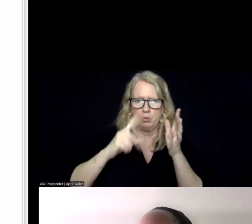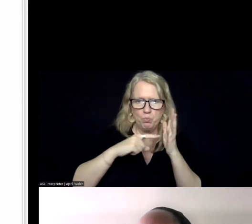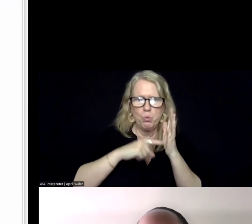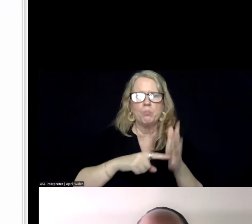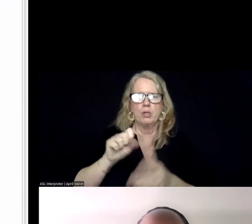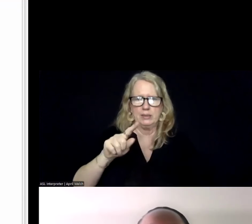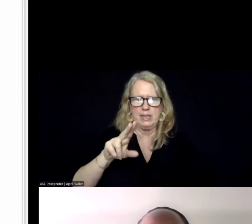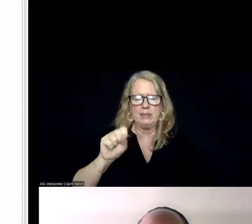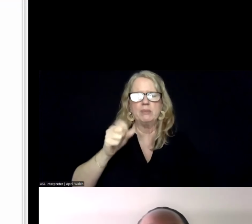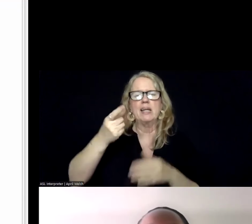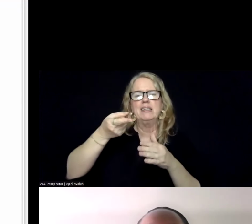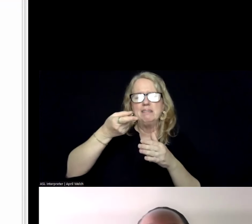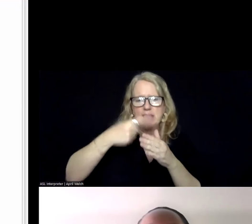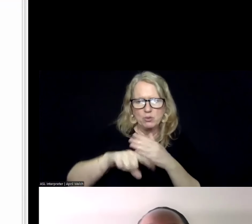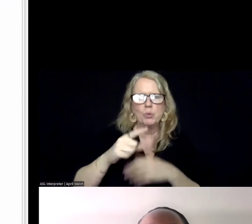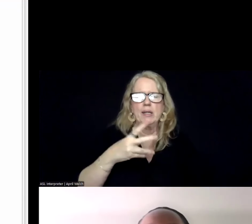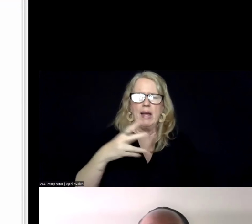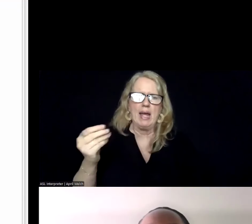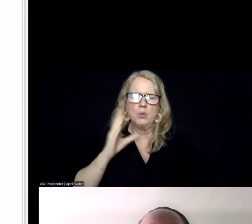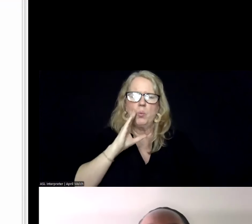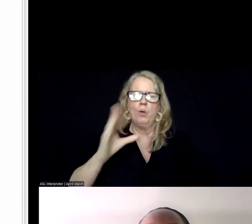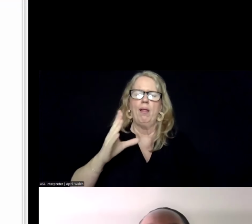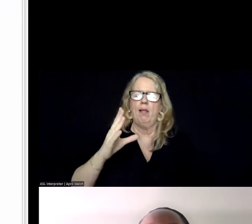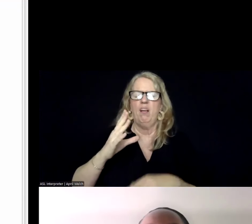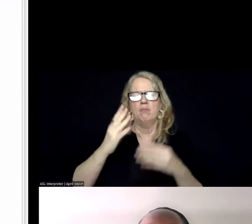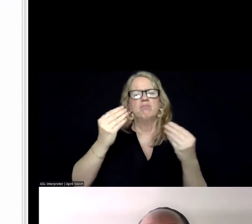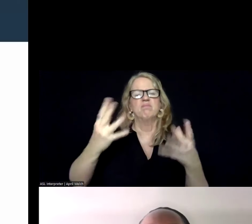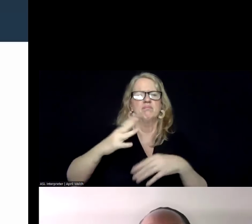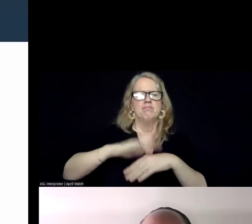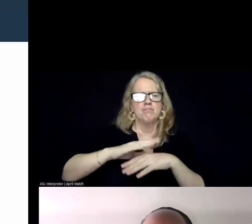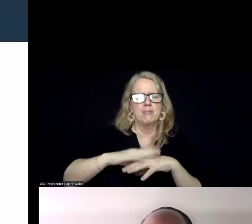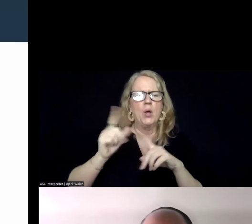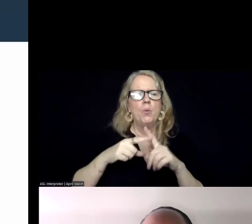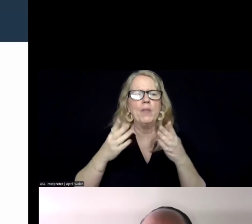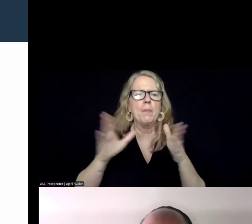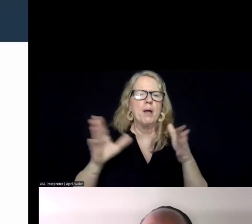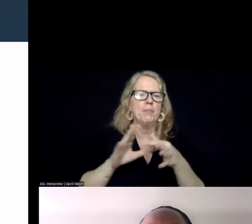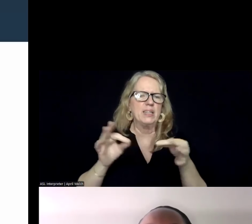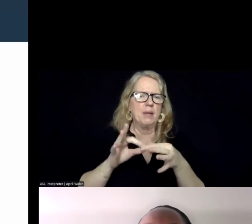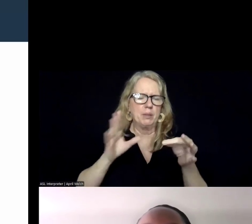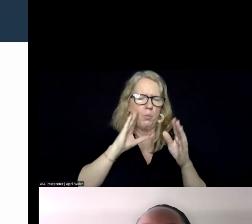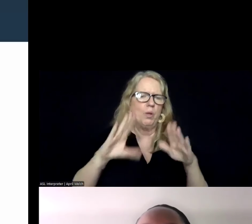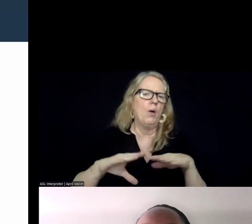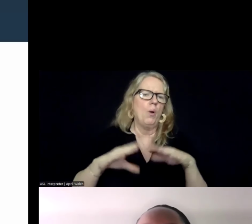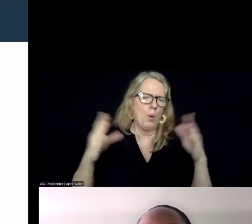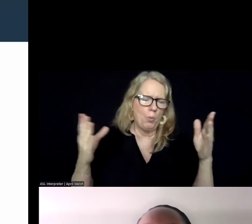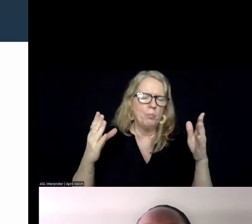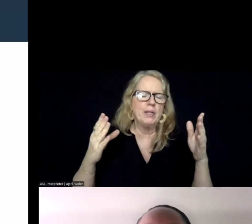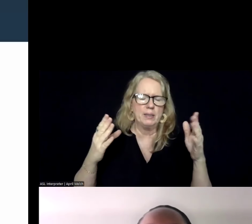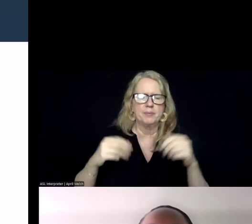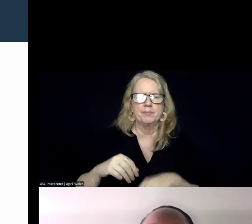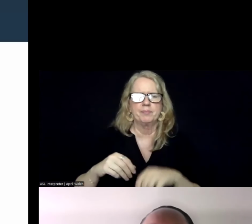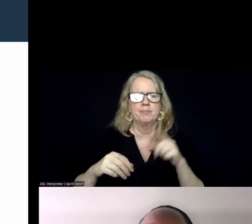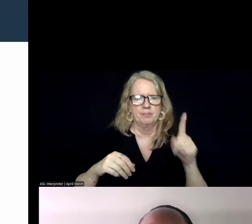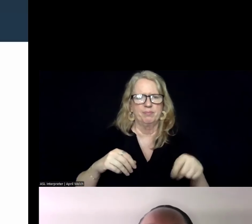that next week and give you a little heads up about when the public comment period will be opening. And here's